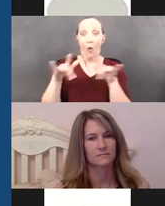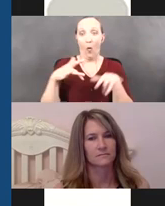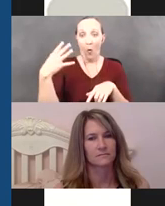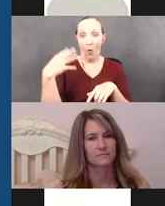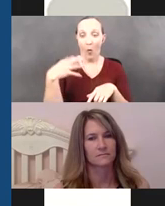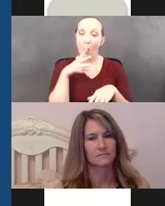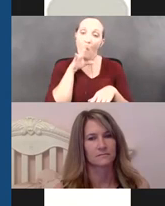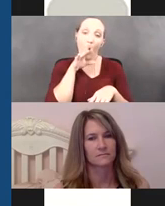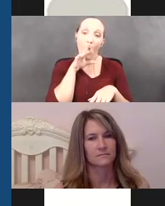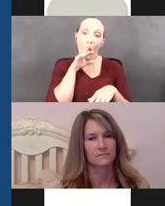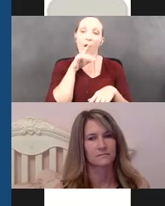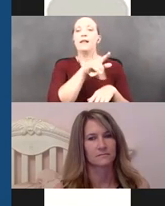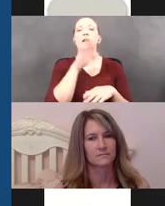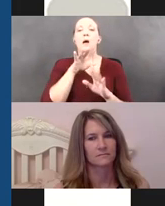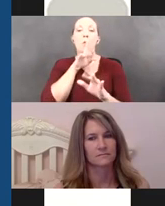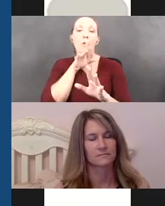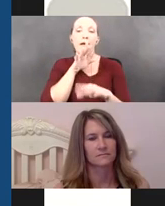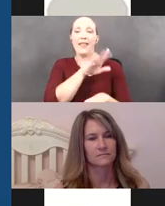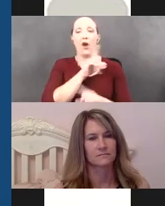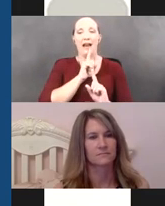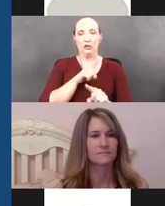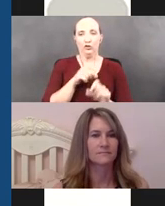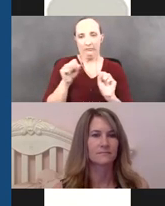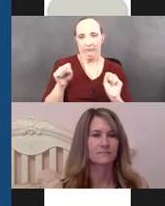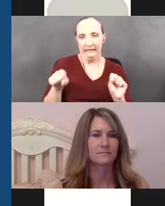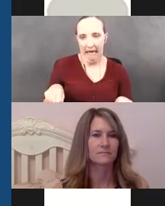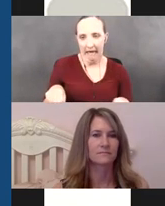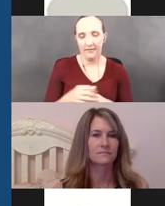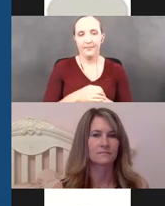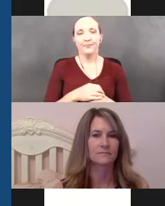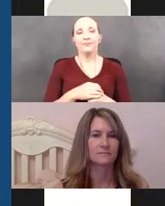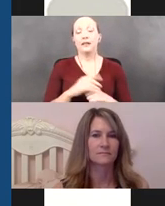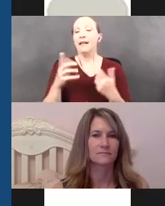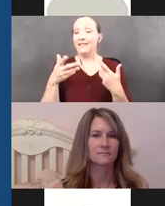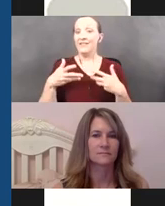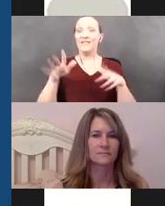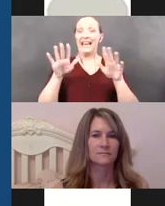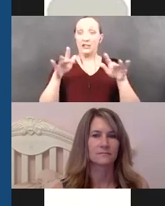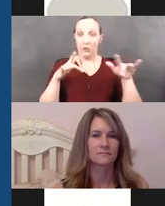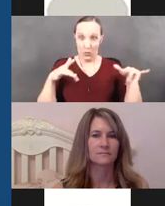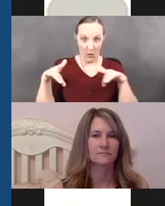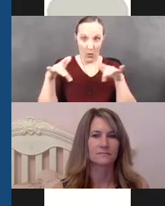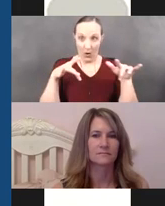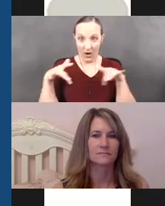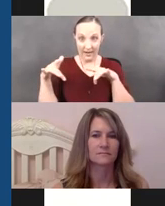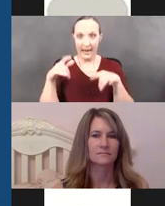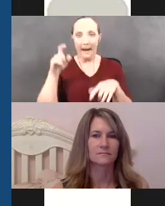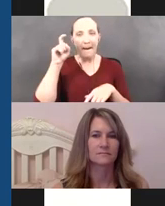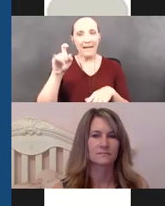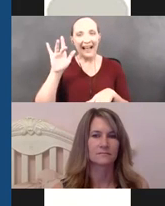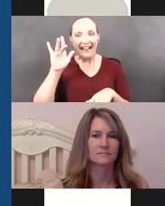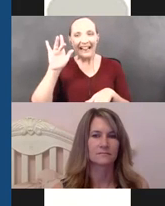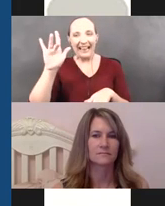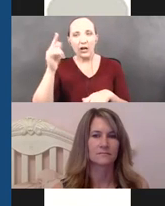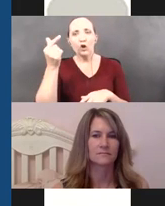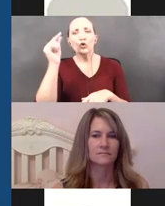ven esa barra speaking roja, their ellos pueden answers. empezar a When they're hablar y done with decir their su respuesta. recording, they'll Sí, need to cuando click terminen on this green su check at the grabación,